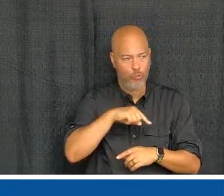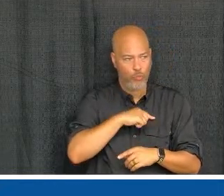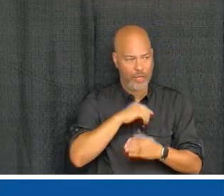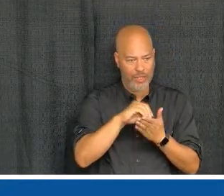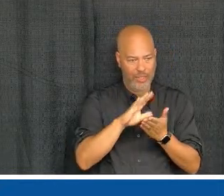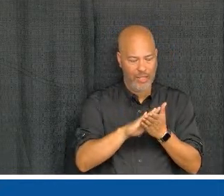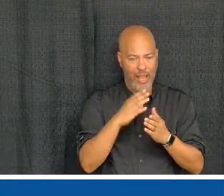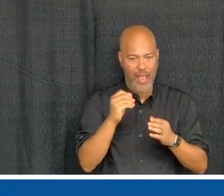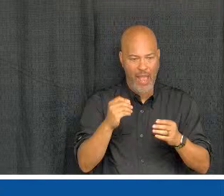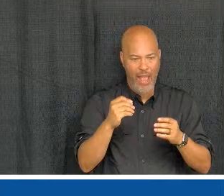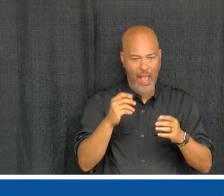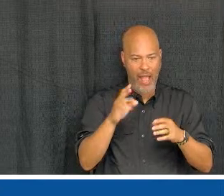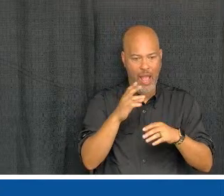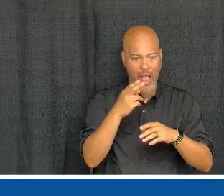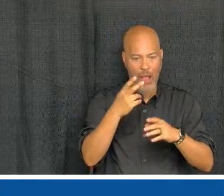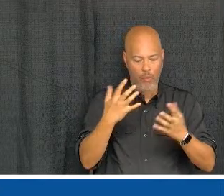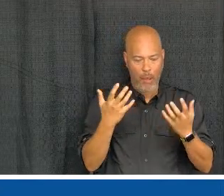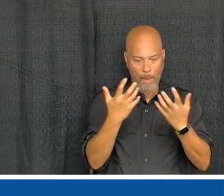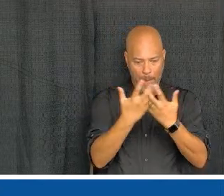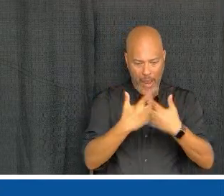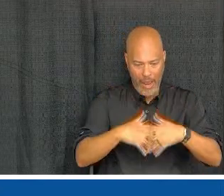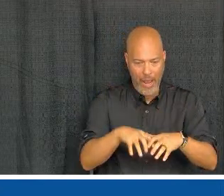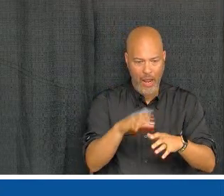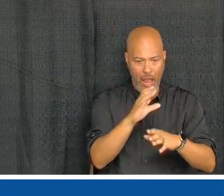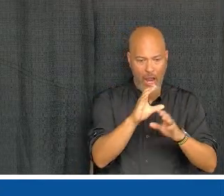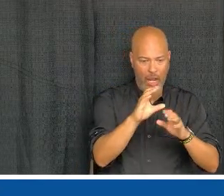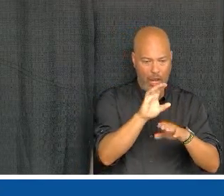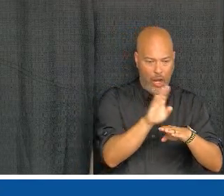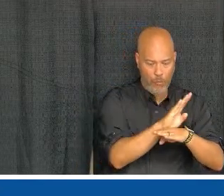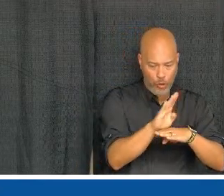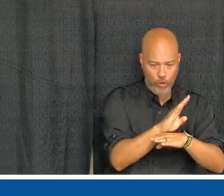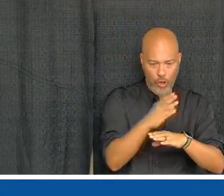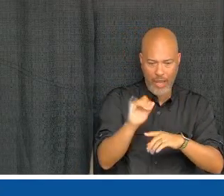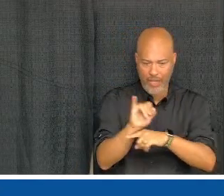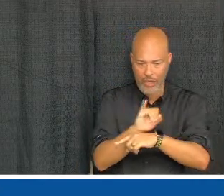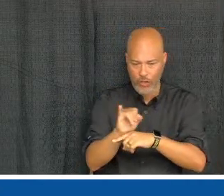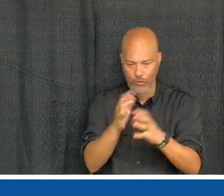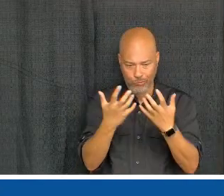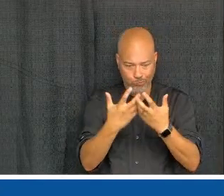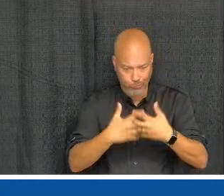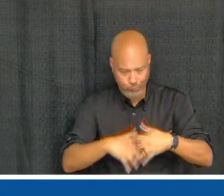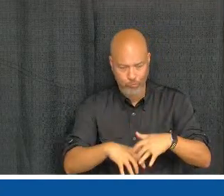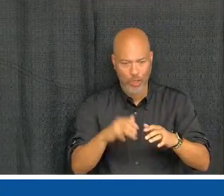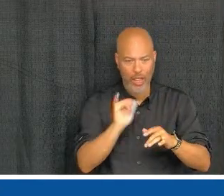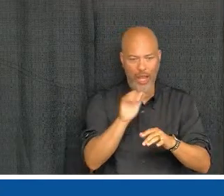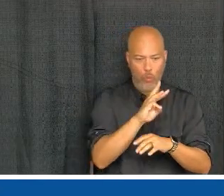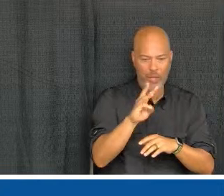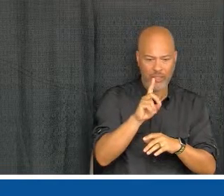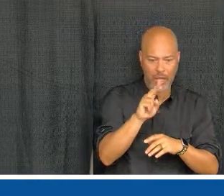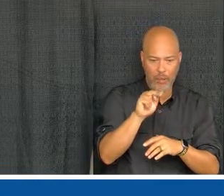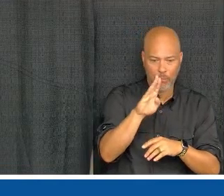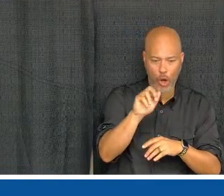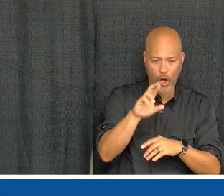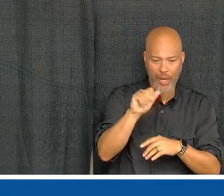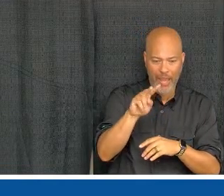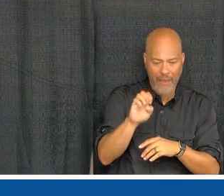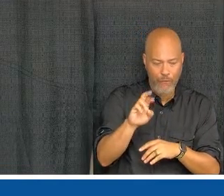listed as commercial and industrial hybrid, because honestly that's what this is. Very similar to areas like West Dunbar Cave